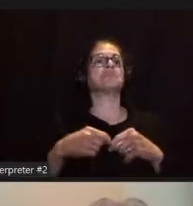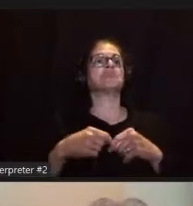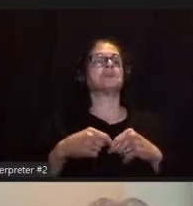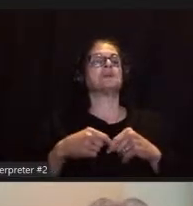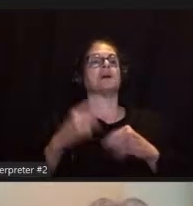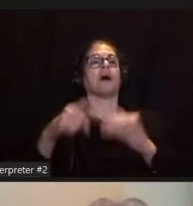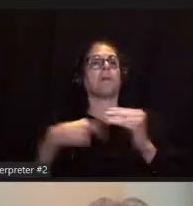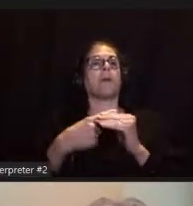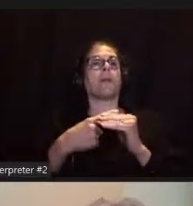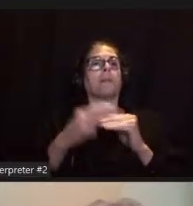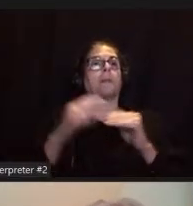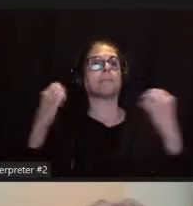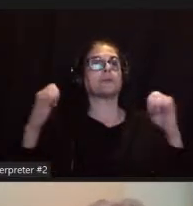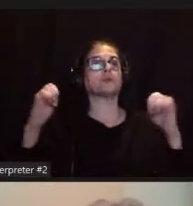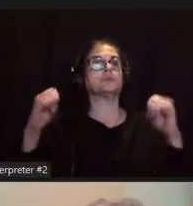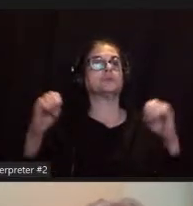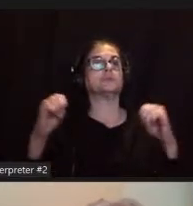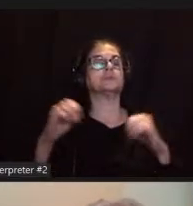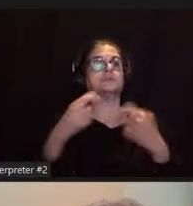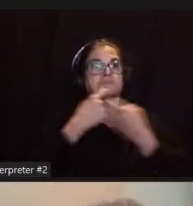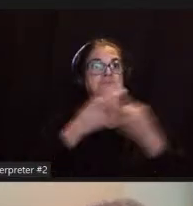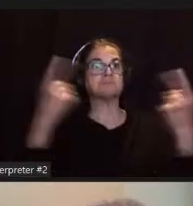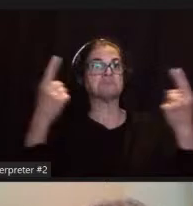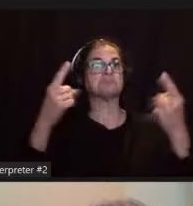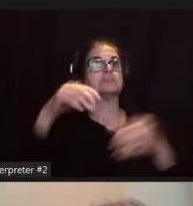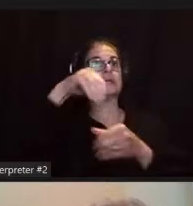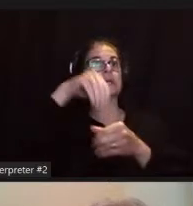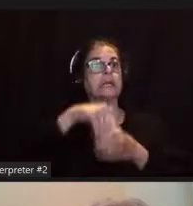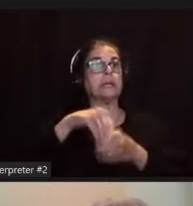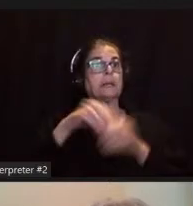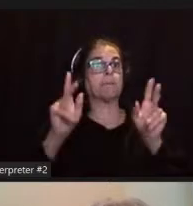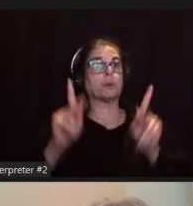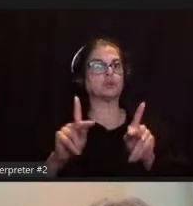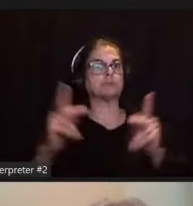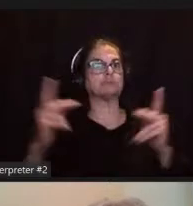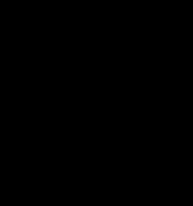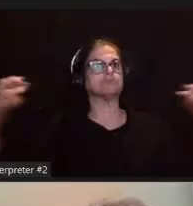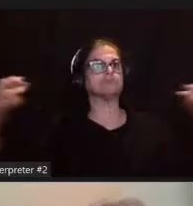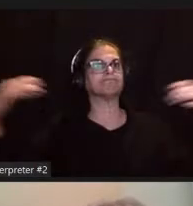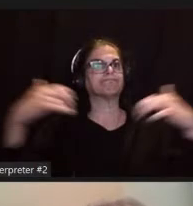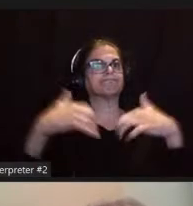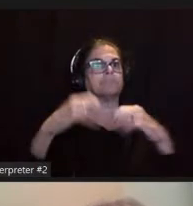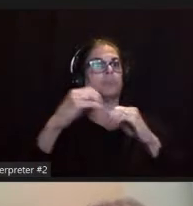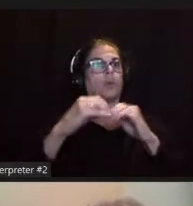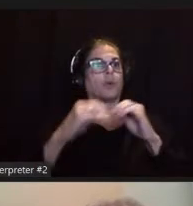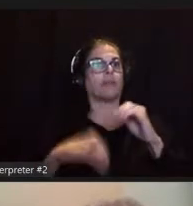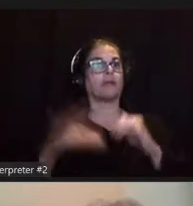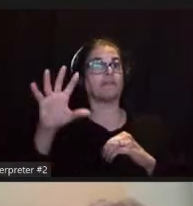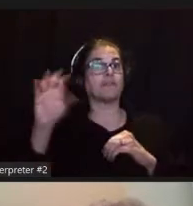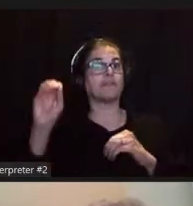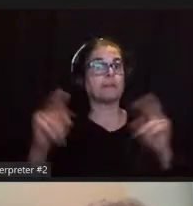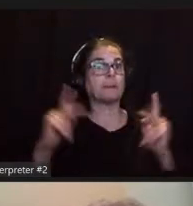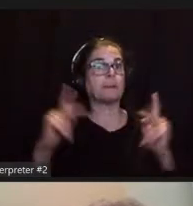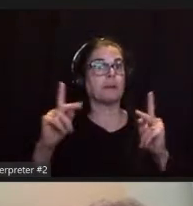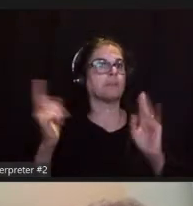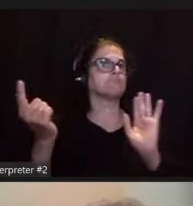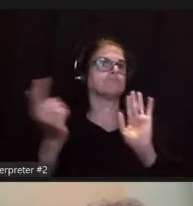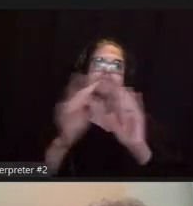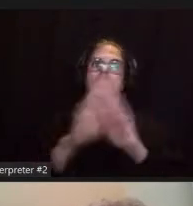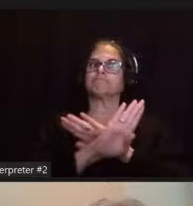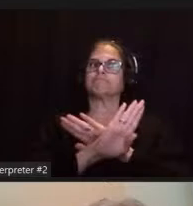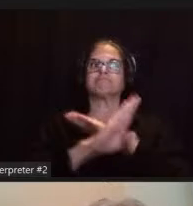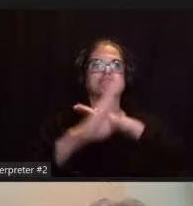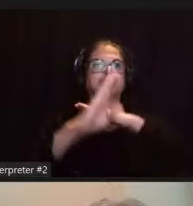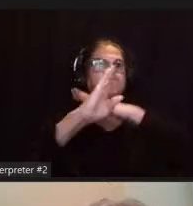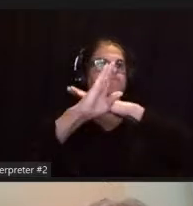12 of the proclamation declares that in-person attendance of more than 50 people is not feasible in light of